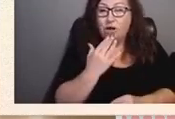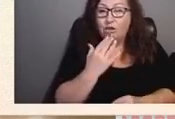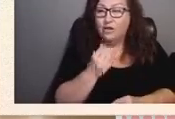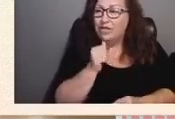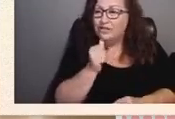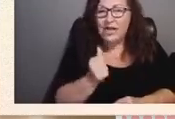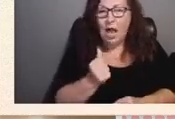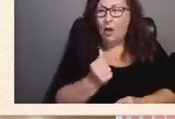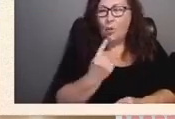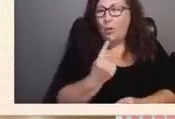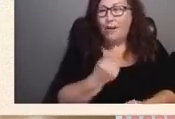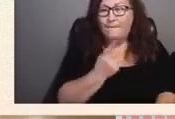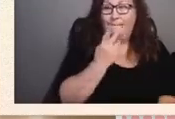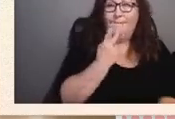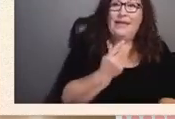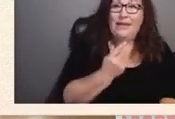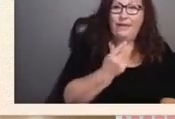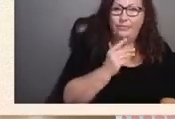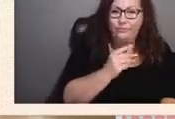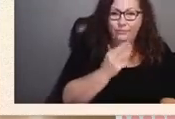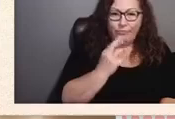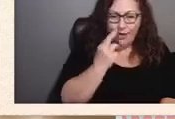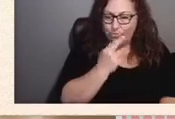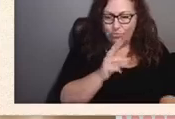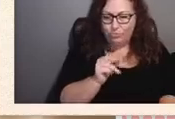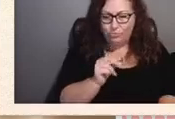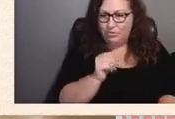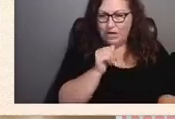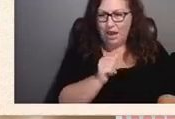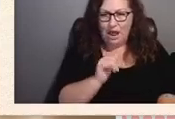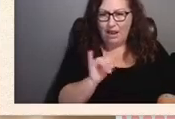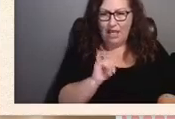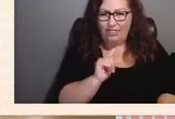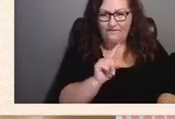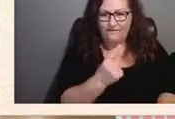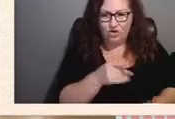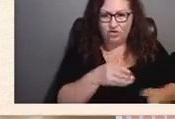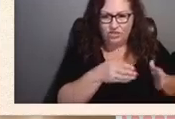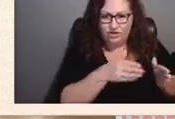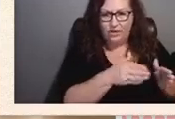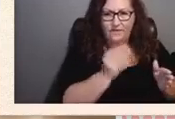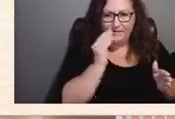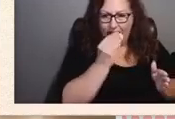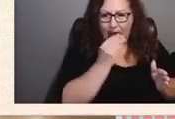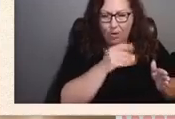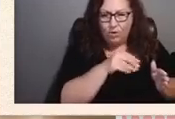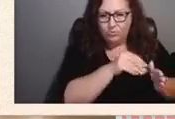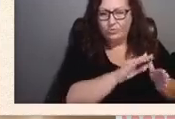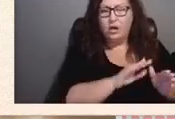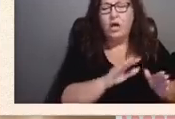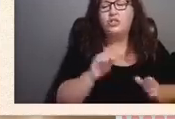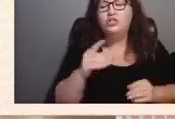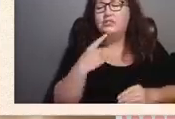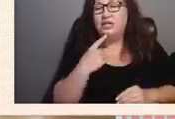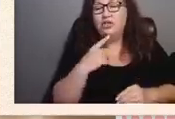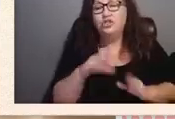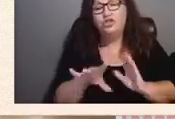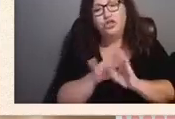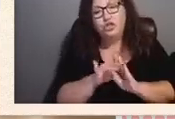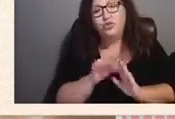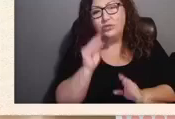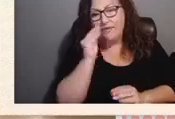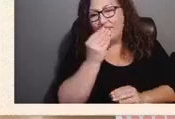like the first flower bed of them is. And she tells her to choose the flower bed that she feels like it should be planted